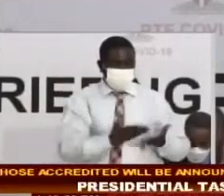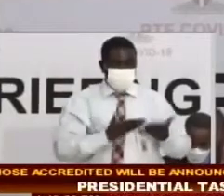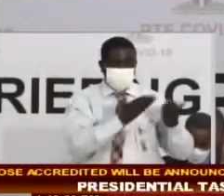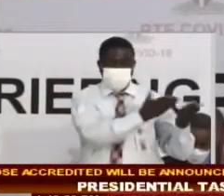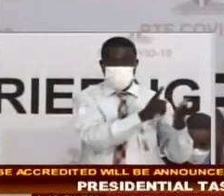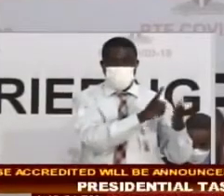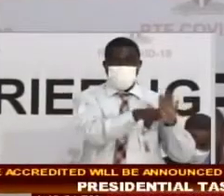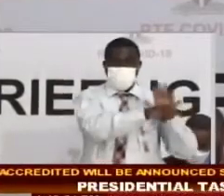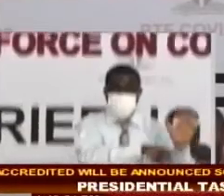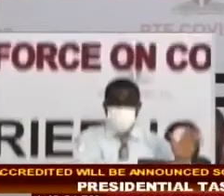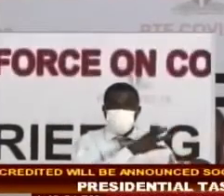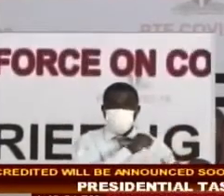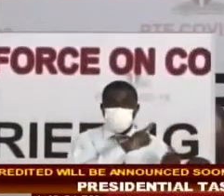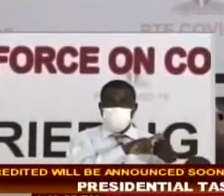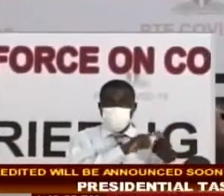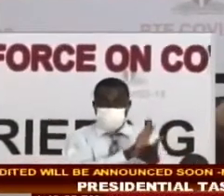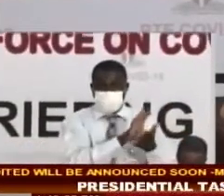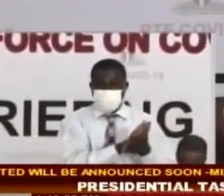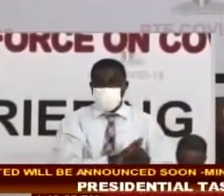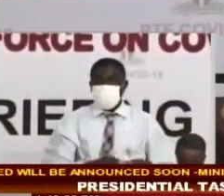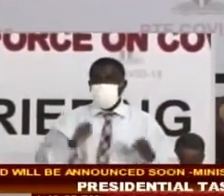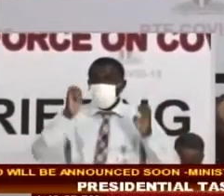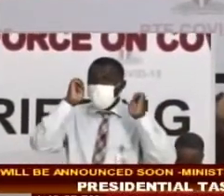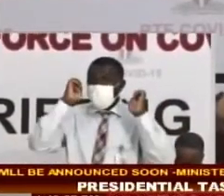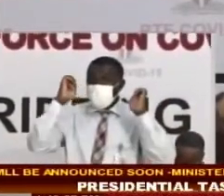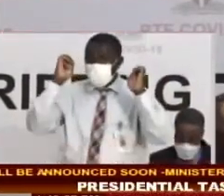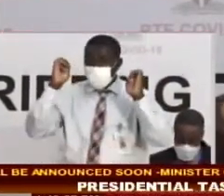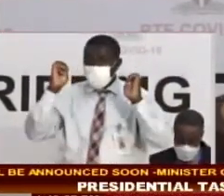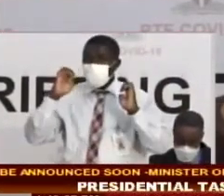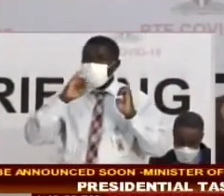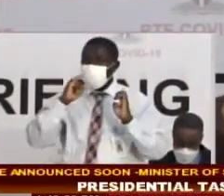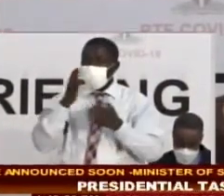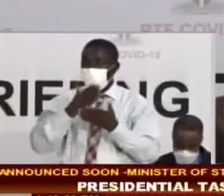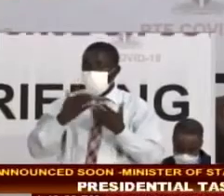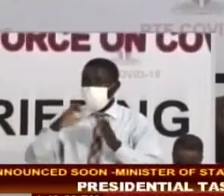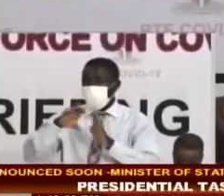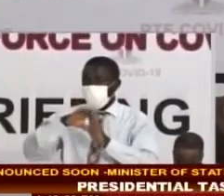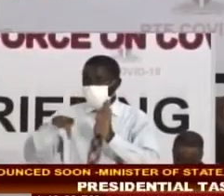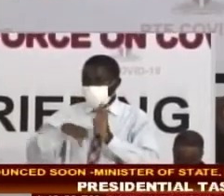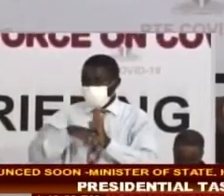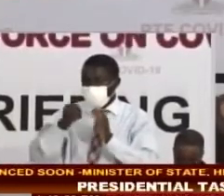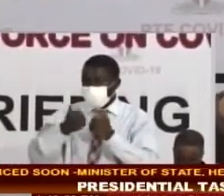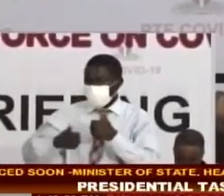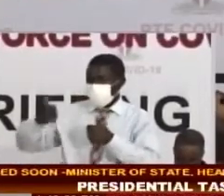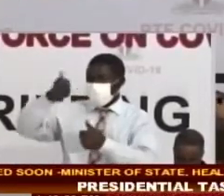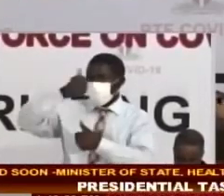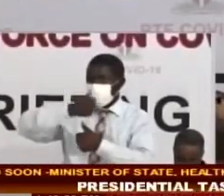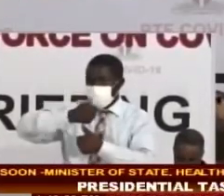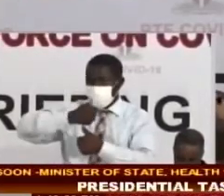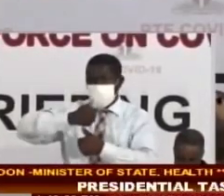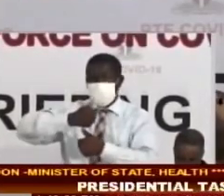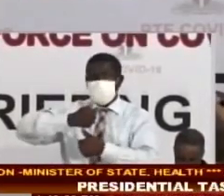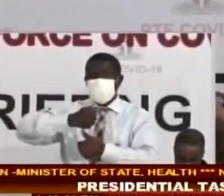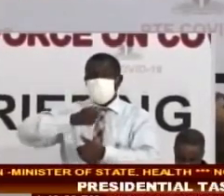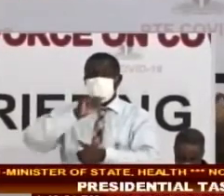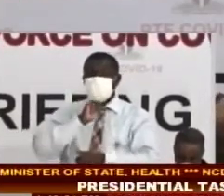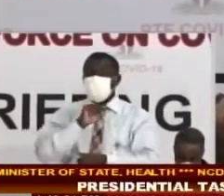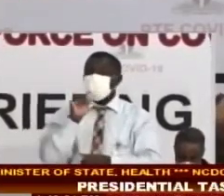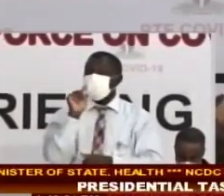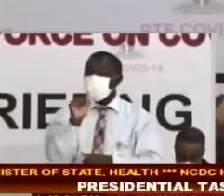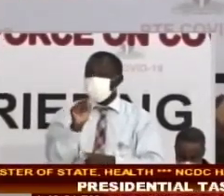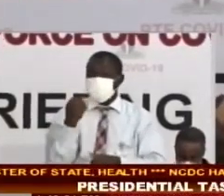you are aware, education is a concurrent matter on our constitution, and therefore we can't